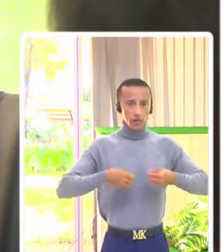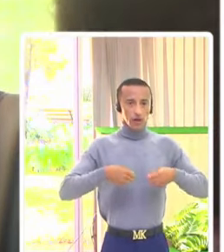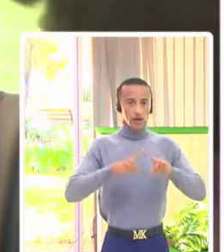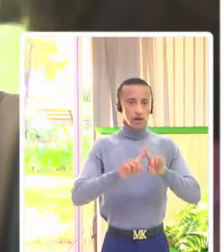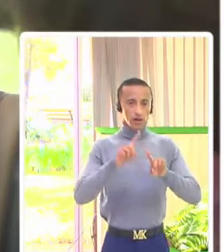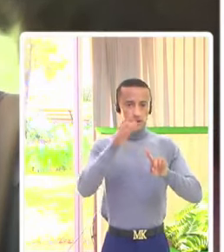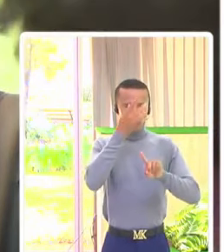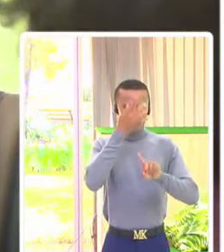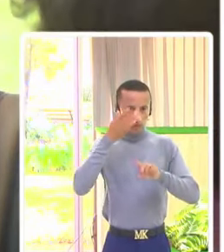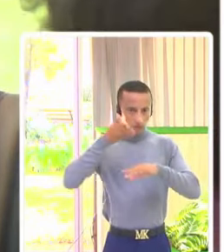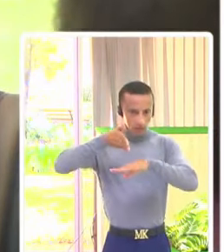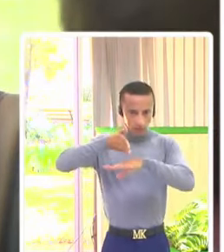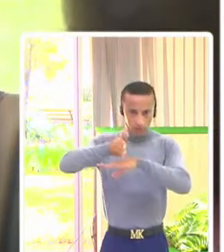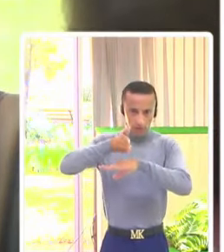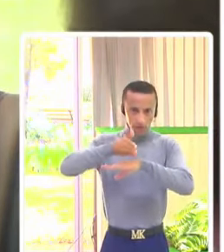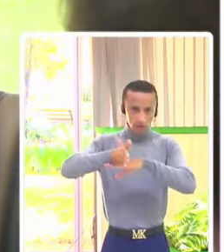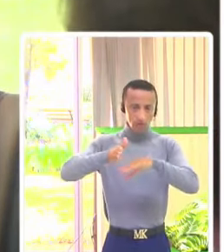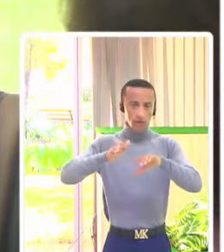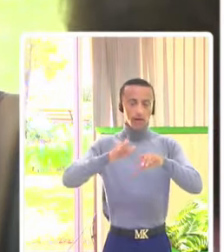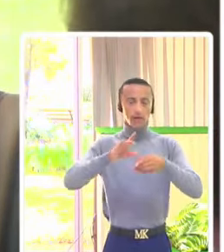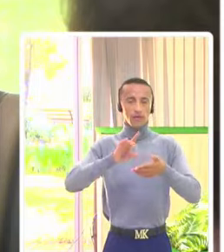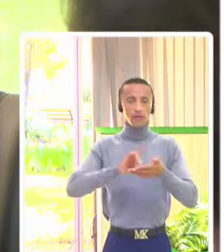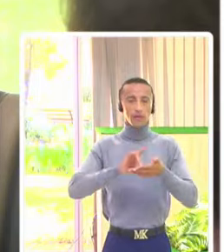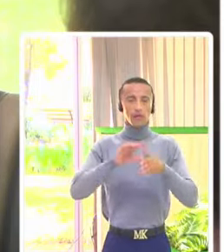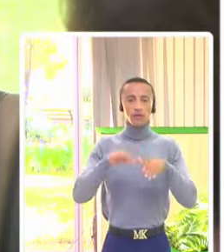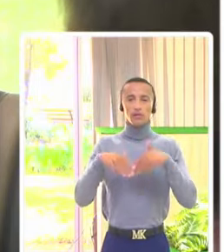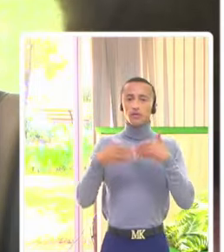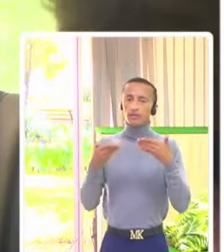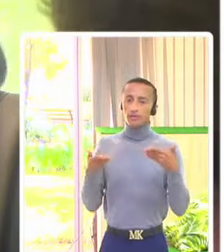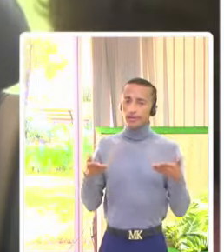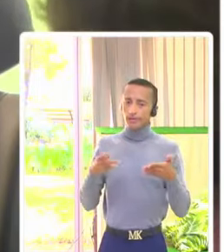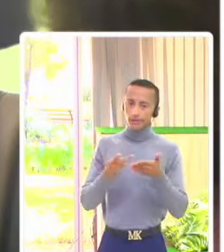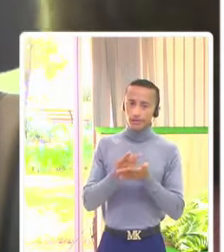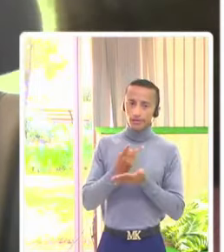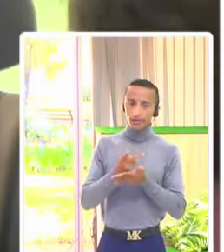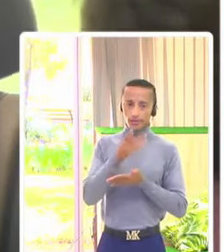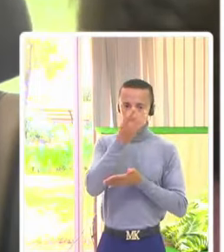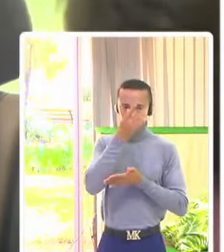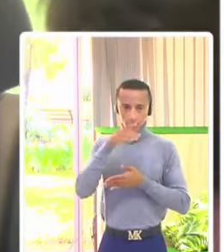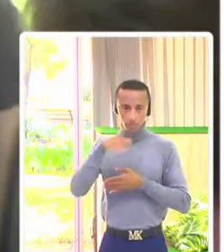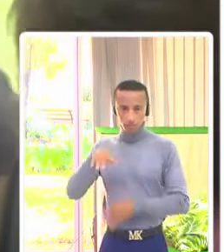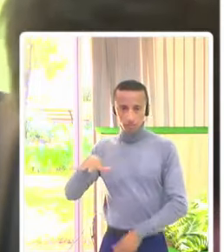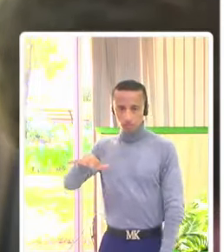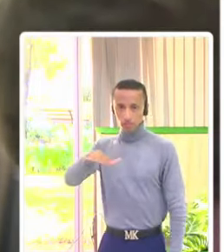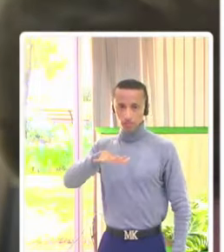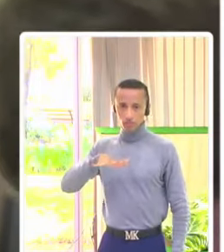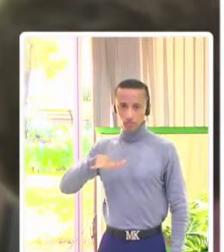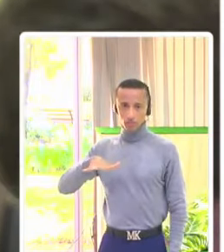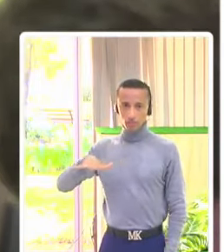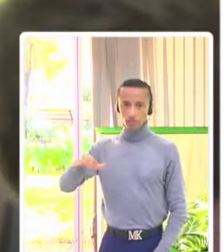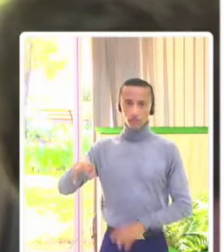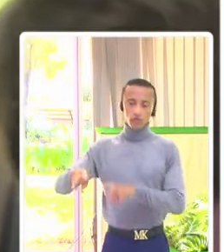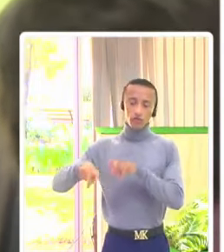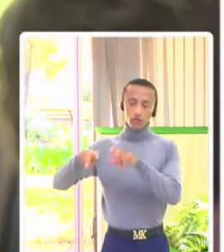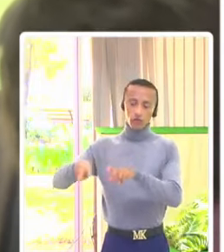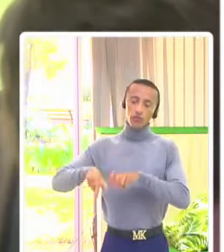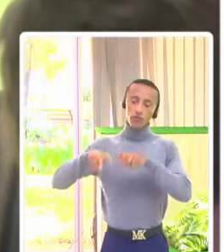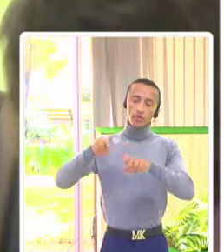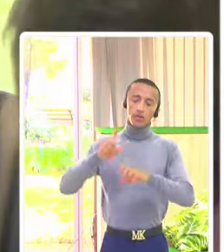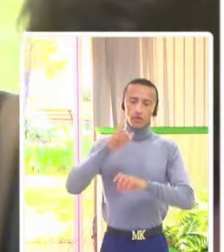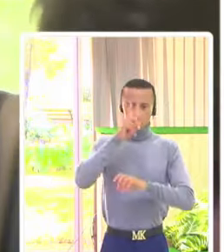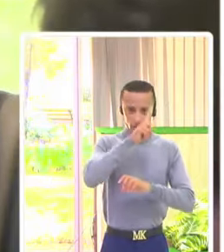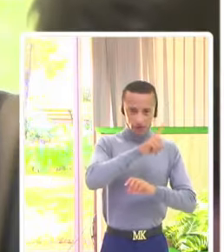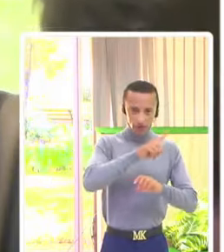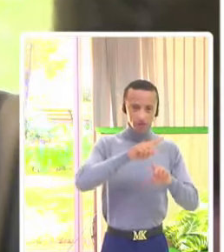it. Again, the poor in the rural areas knew about it more than the rich in cities. But it